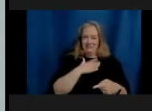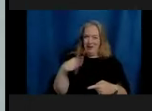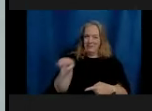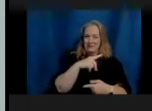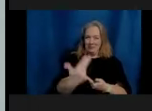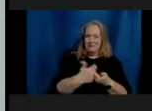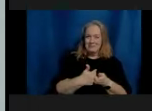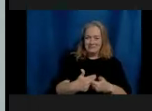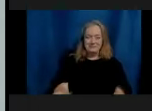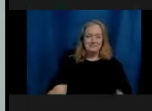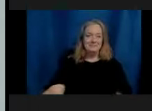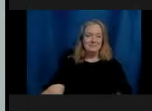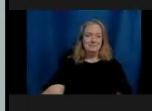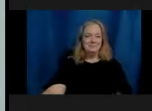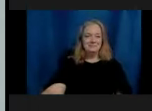this.